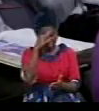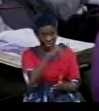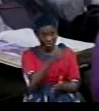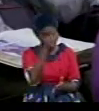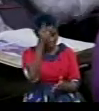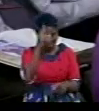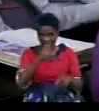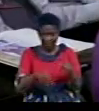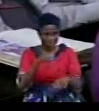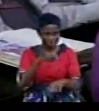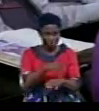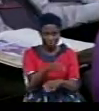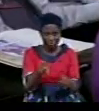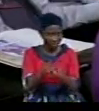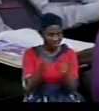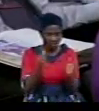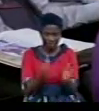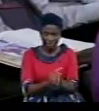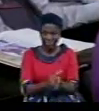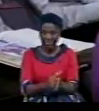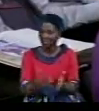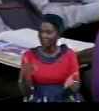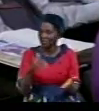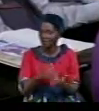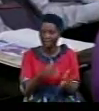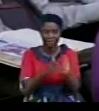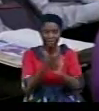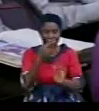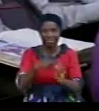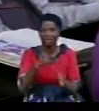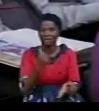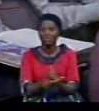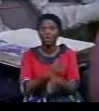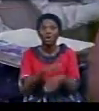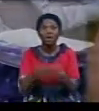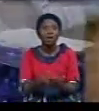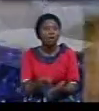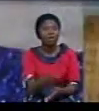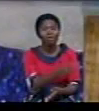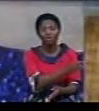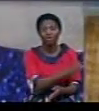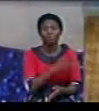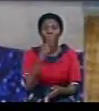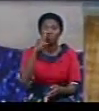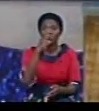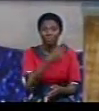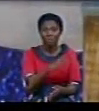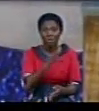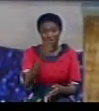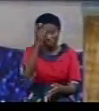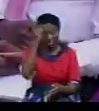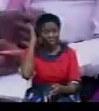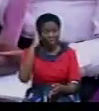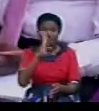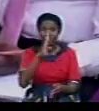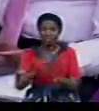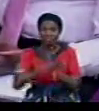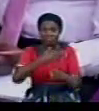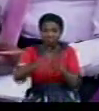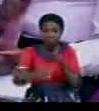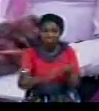anymore all those crucibles of Satan will be totally destroyed out of your